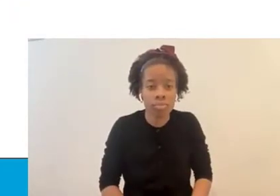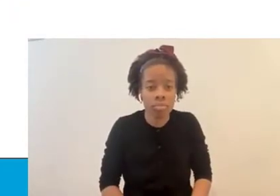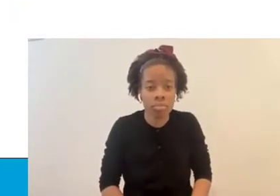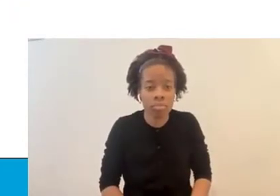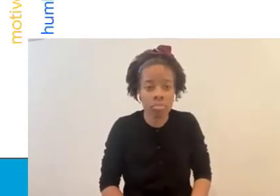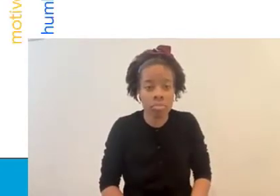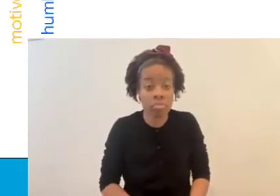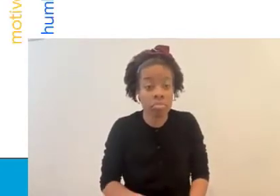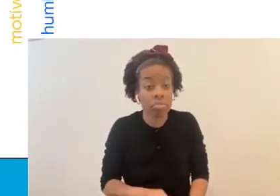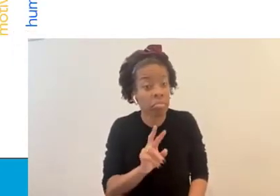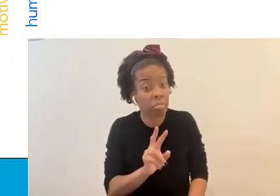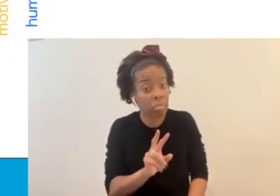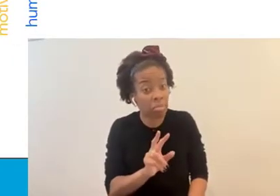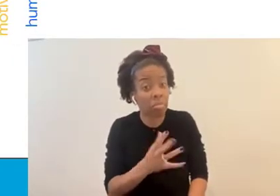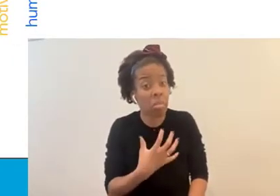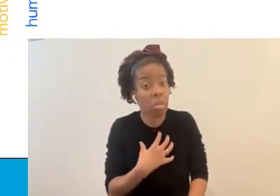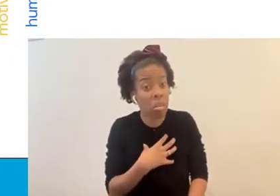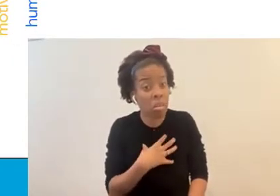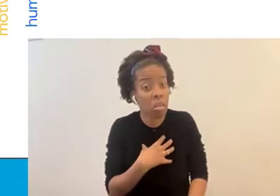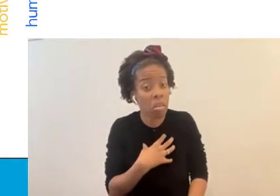Interesting.